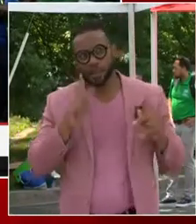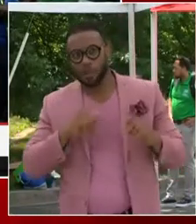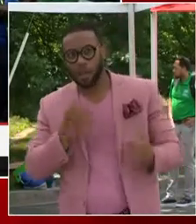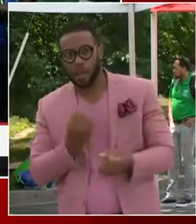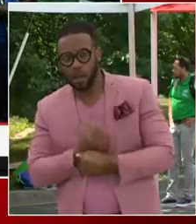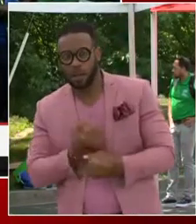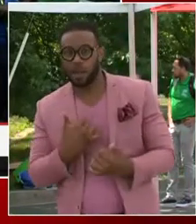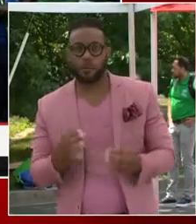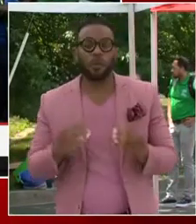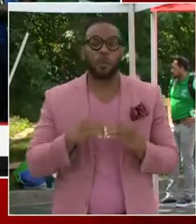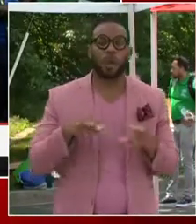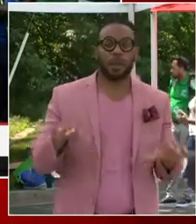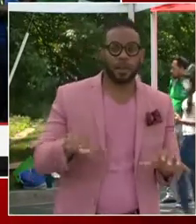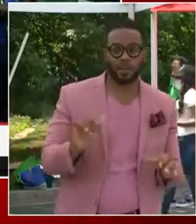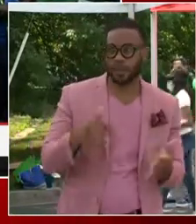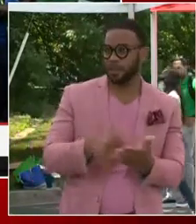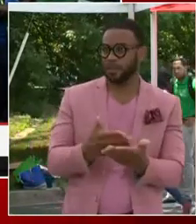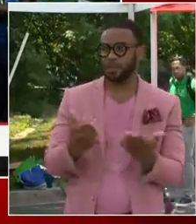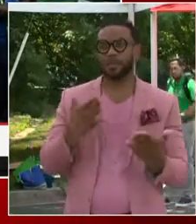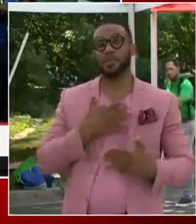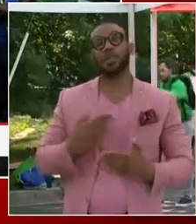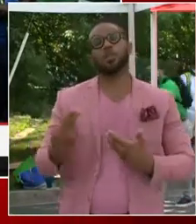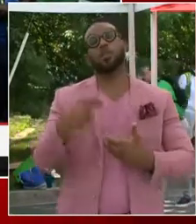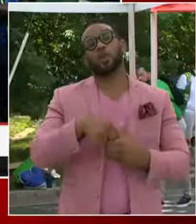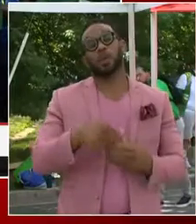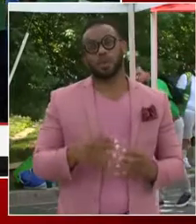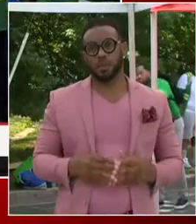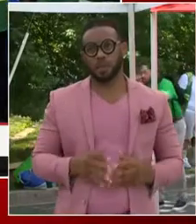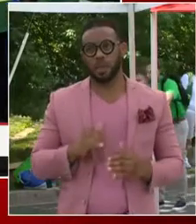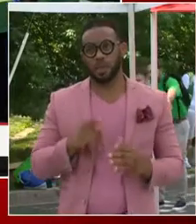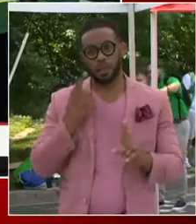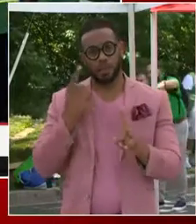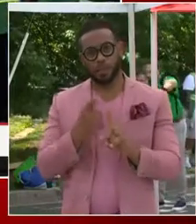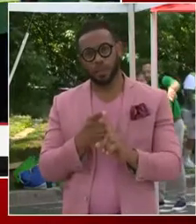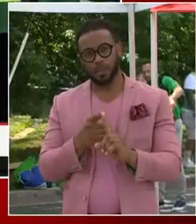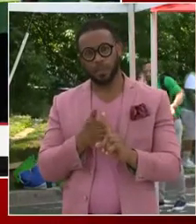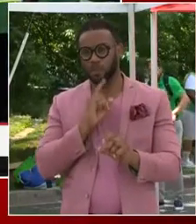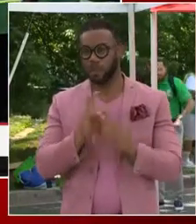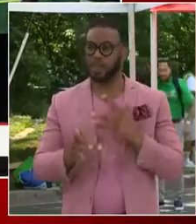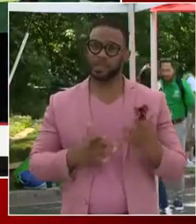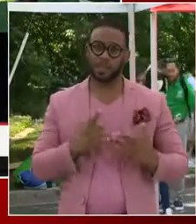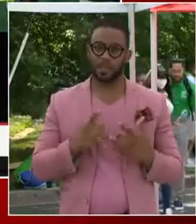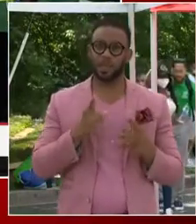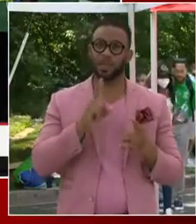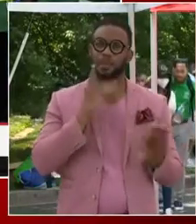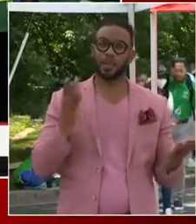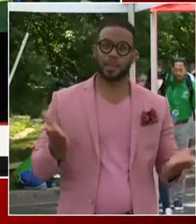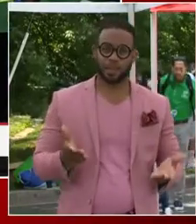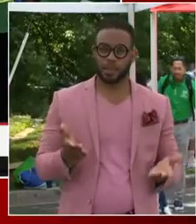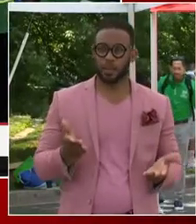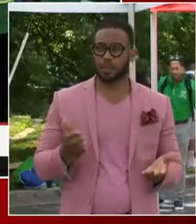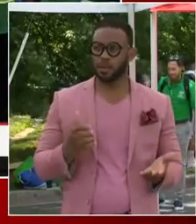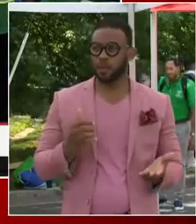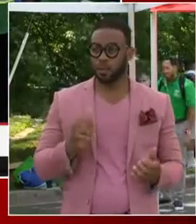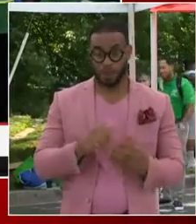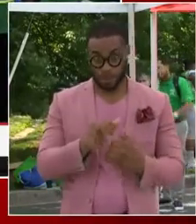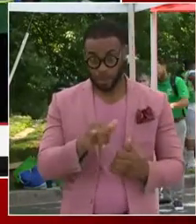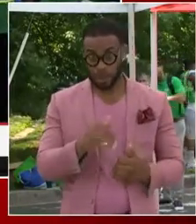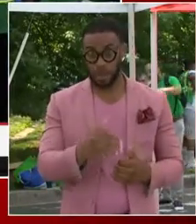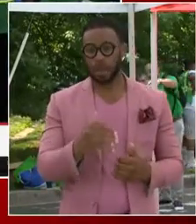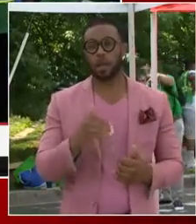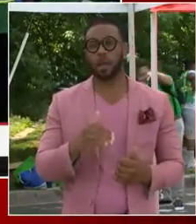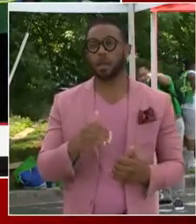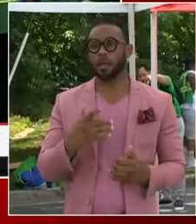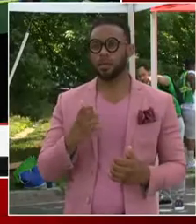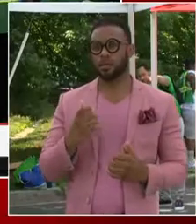love, and we can have more activities like this. So please join us in our mission. We're really excited that you'll be here. And we're just with that, we